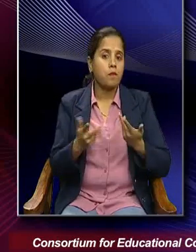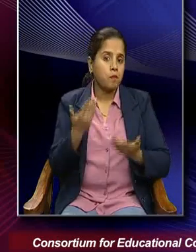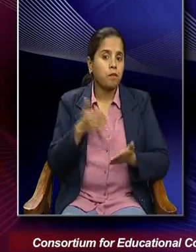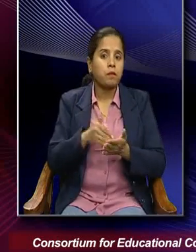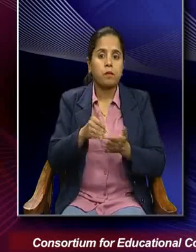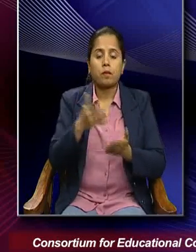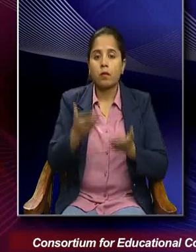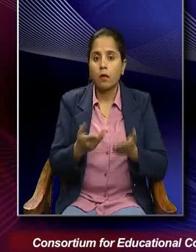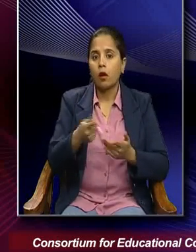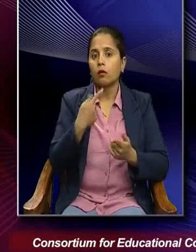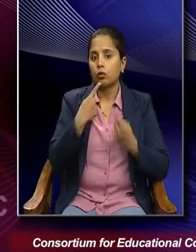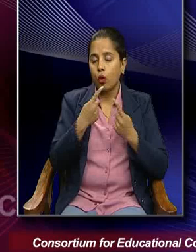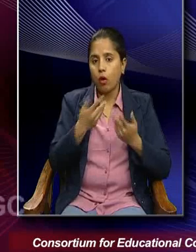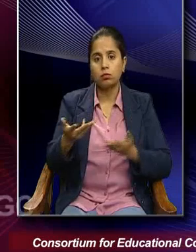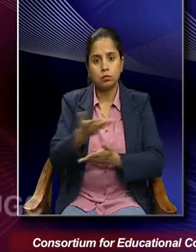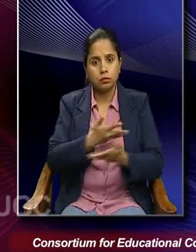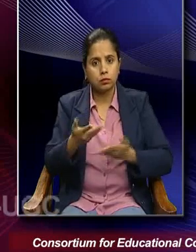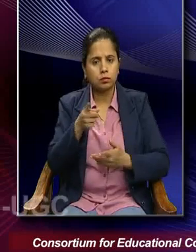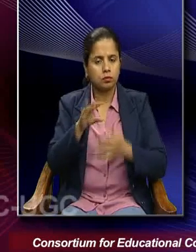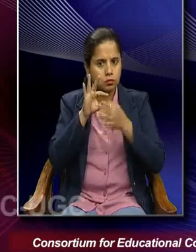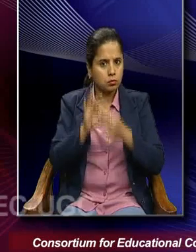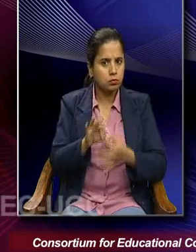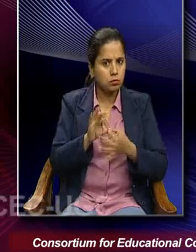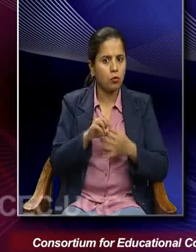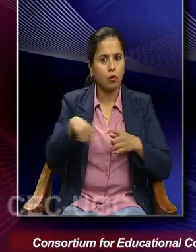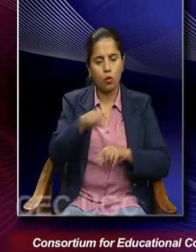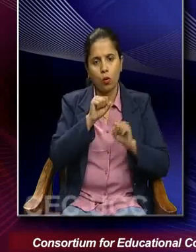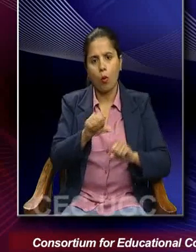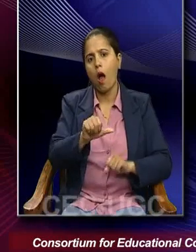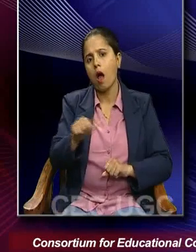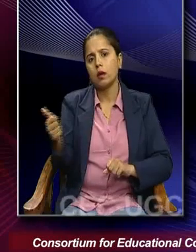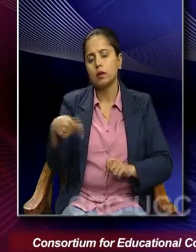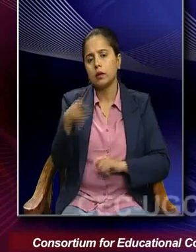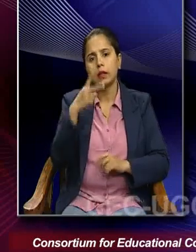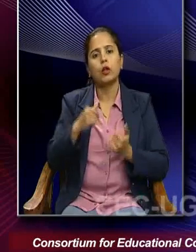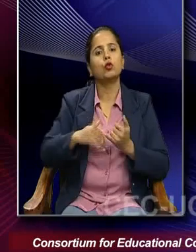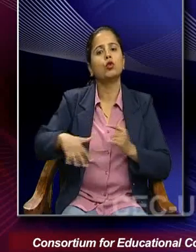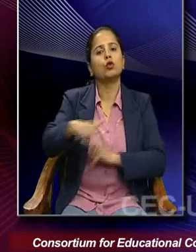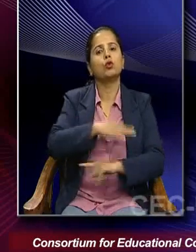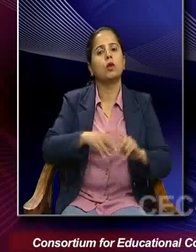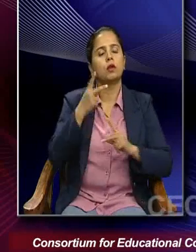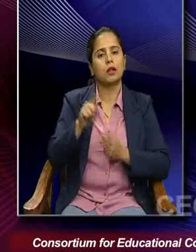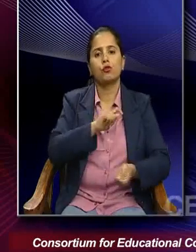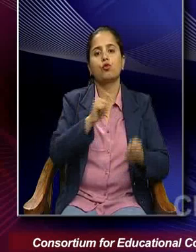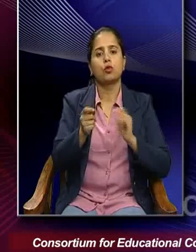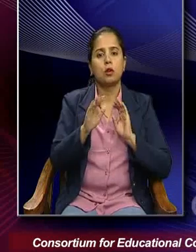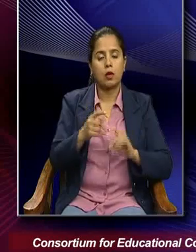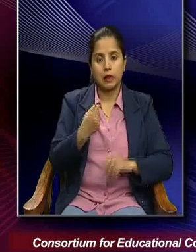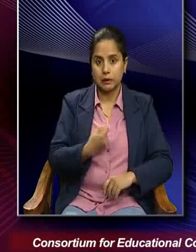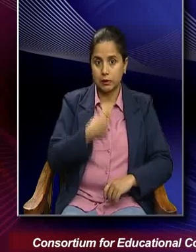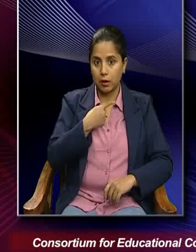our interaction, our relationship with others in the society change, the